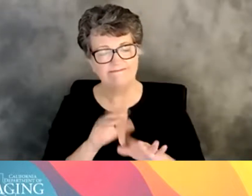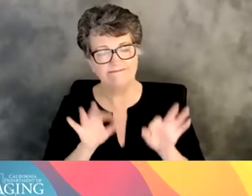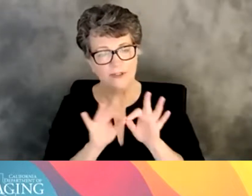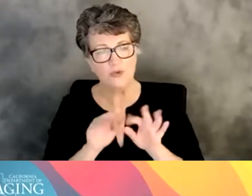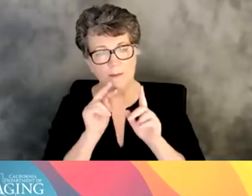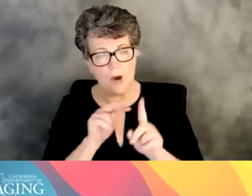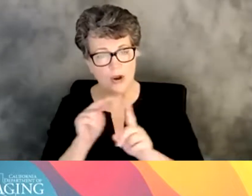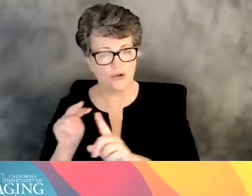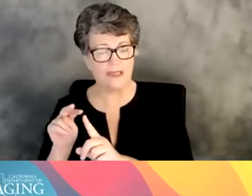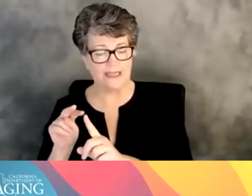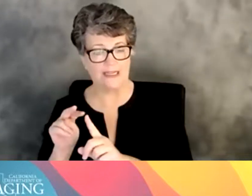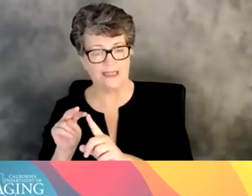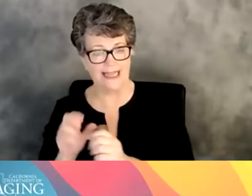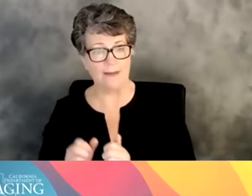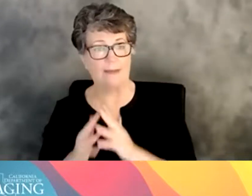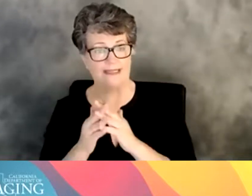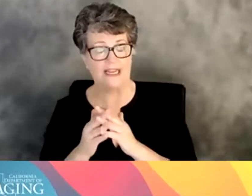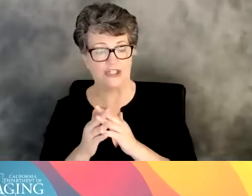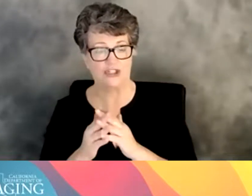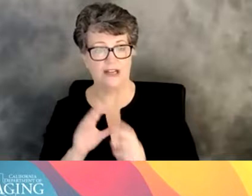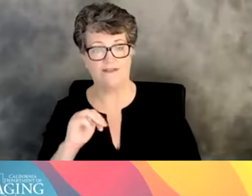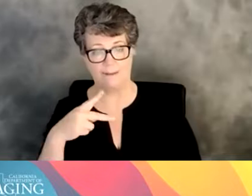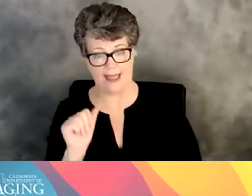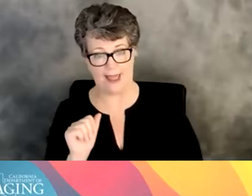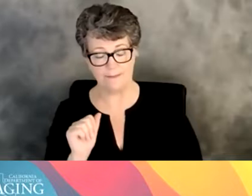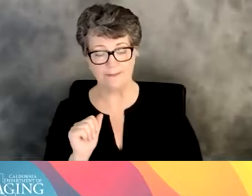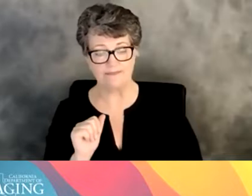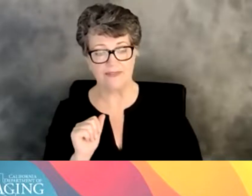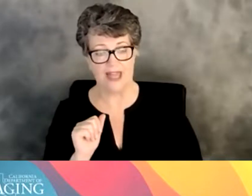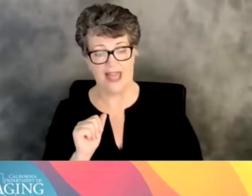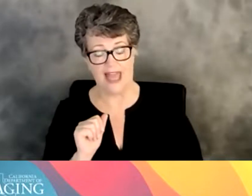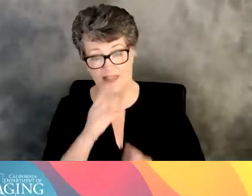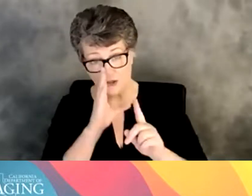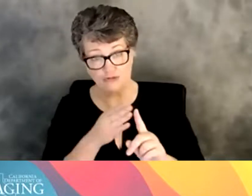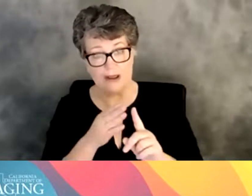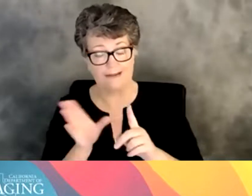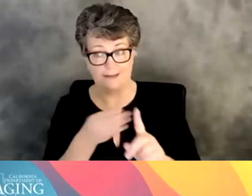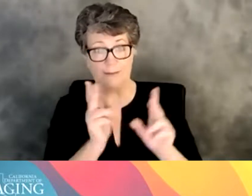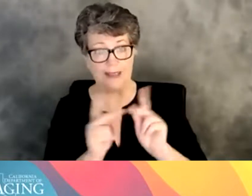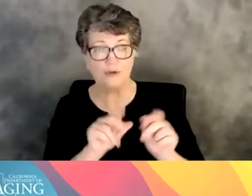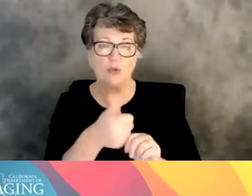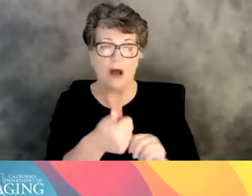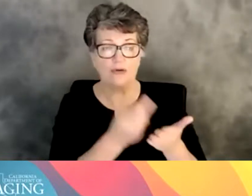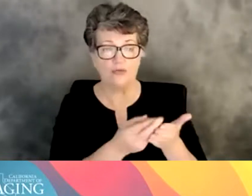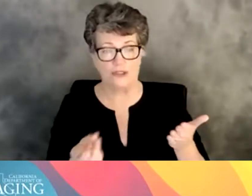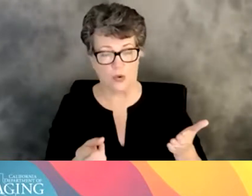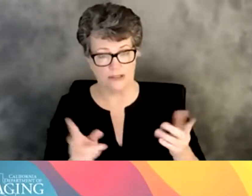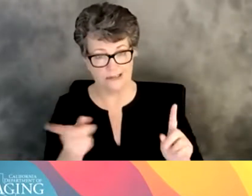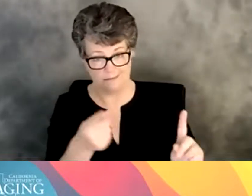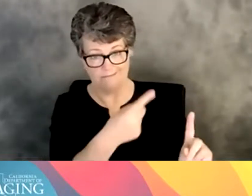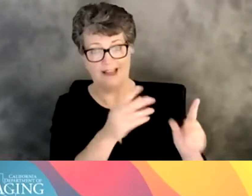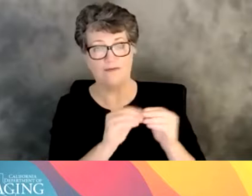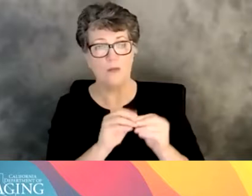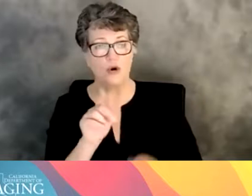monitoring the implementation of the MPA, and then direct people to other resources that have more data and